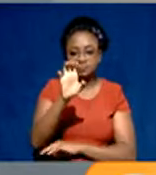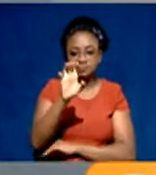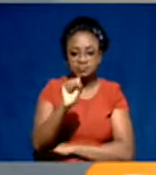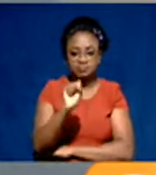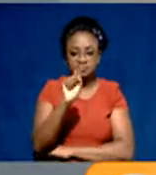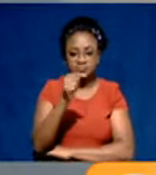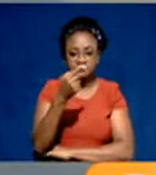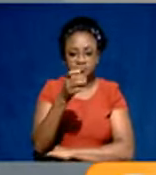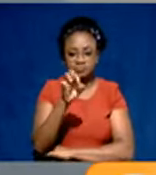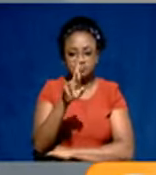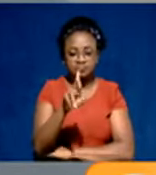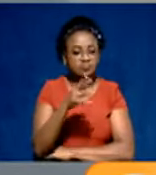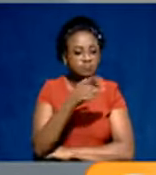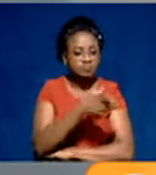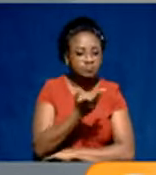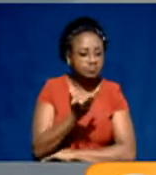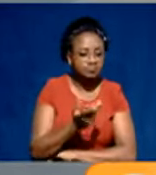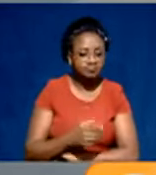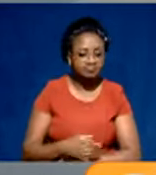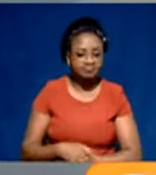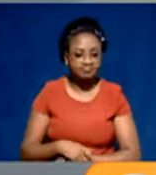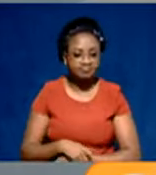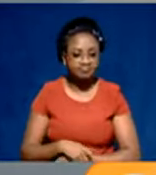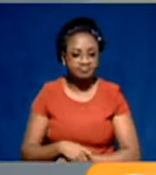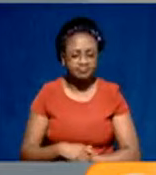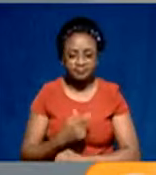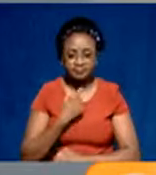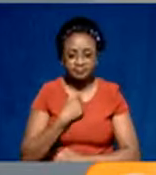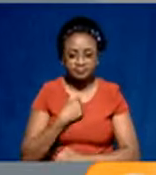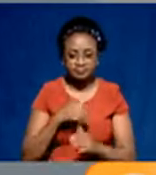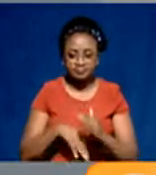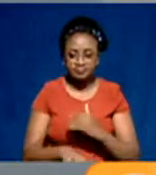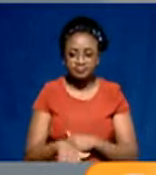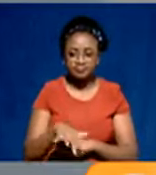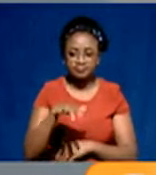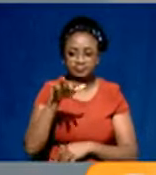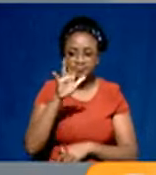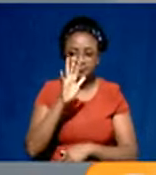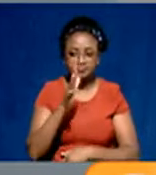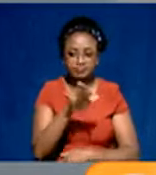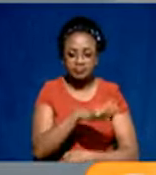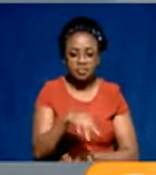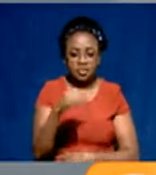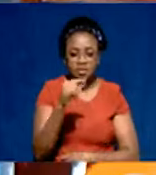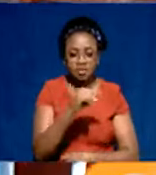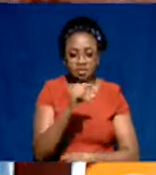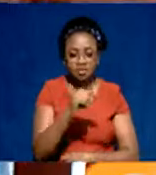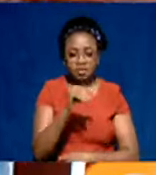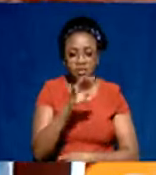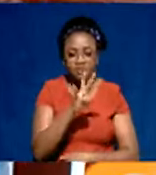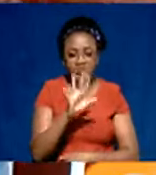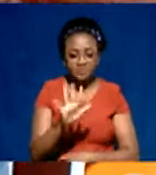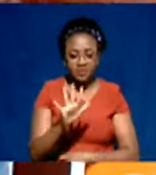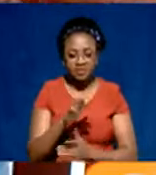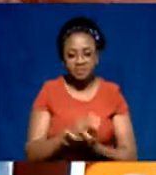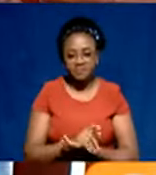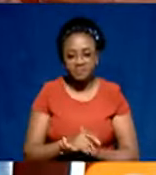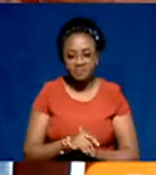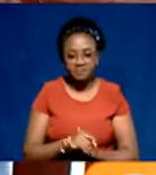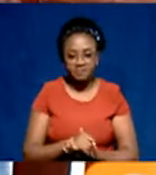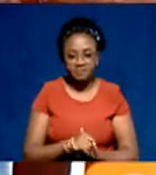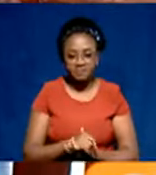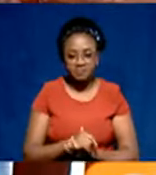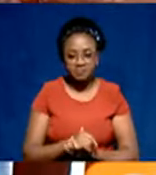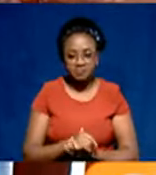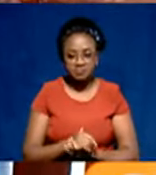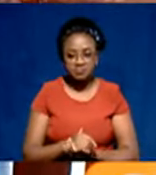me too, I've been Githurai 45 for I think about more than 10 years. Okay, that's where I've